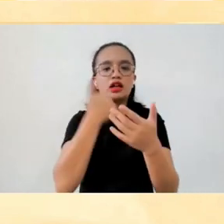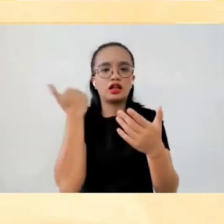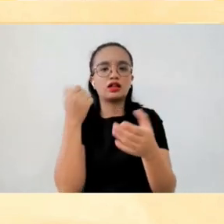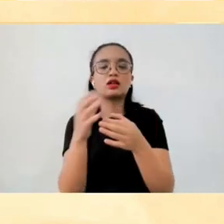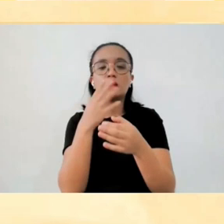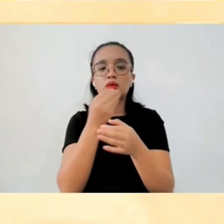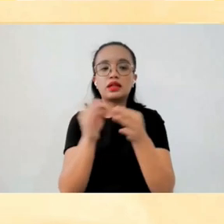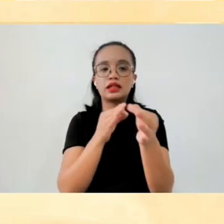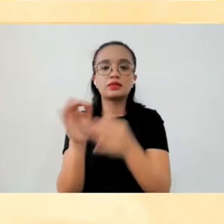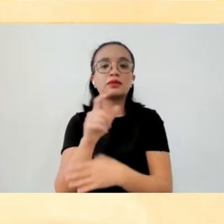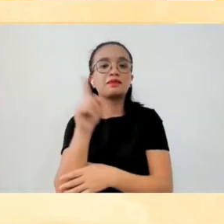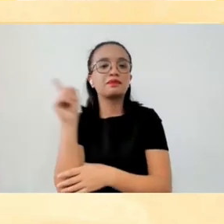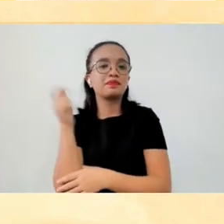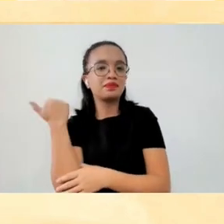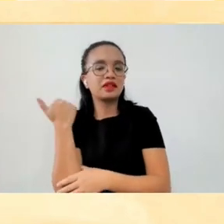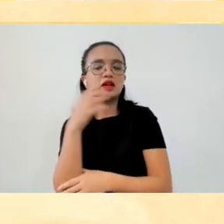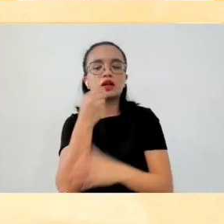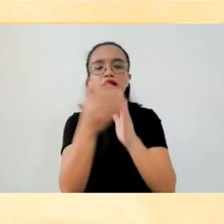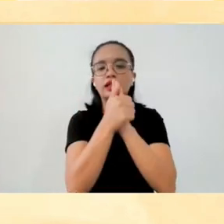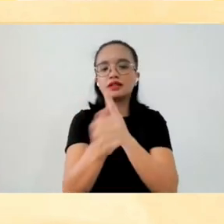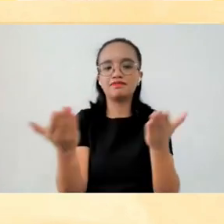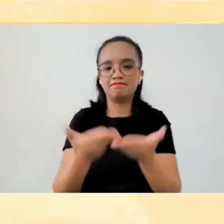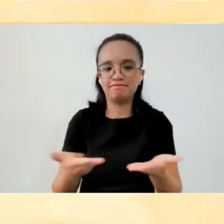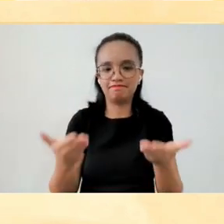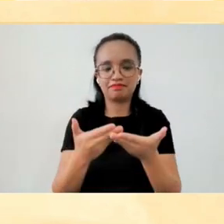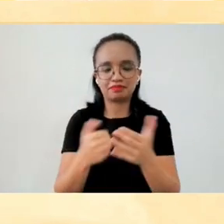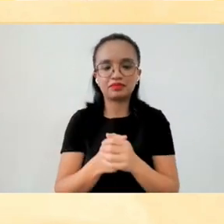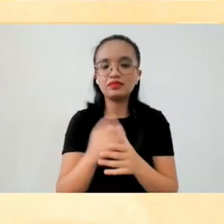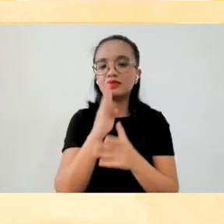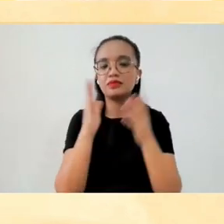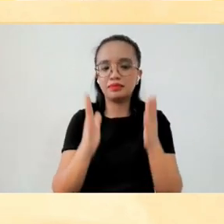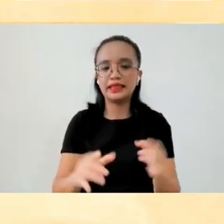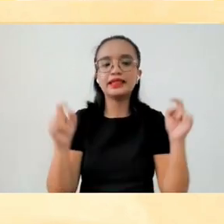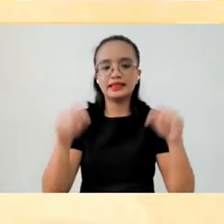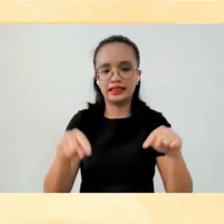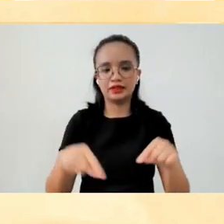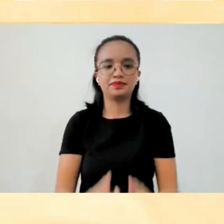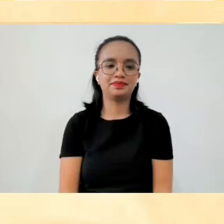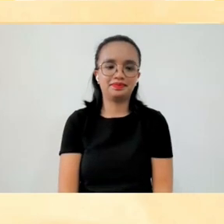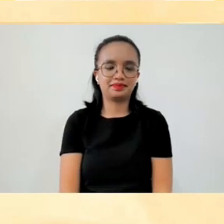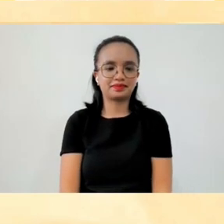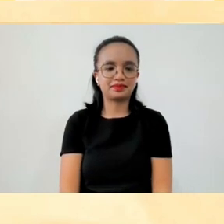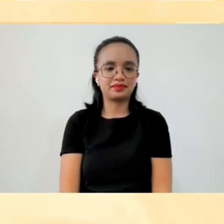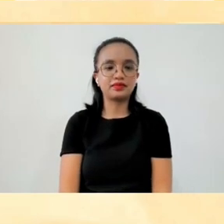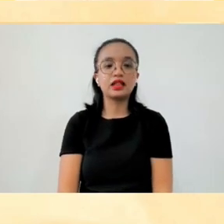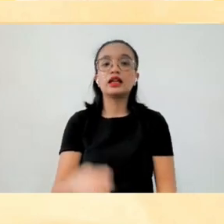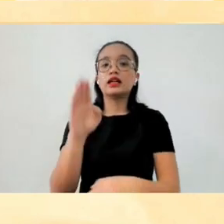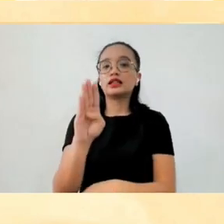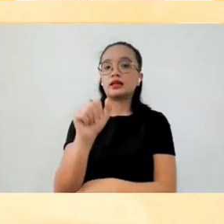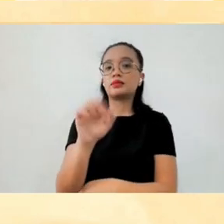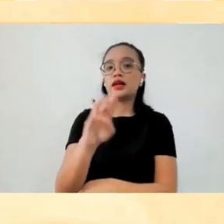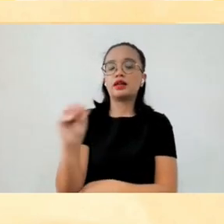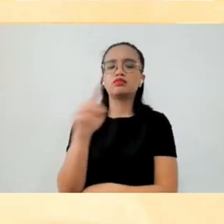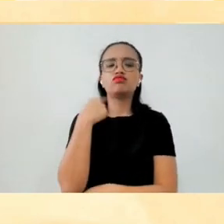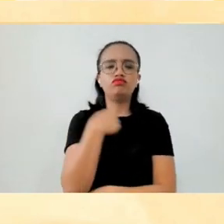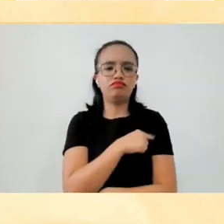our esteemed experts here and speakers in this forum. In the BARM, we are fortunate to